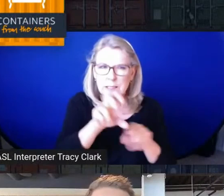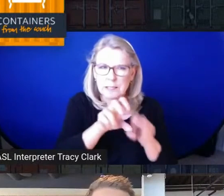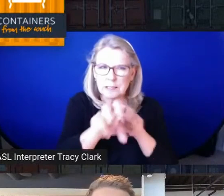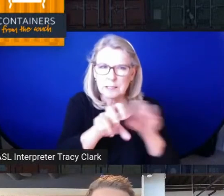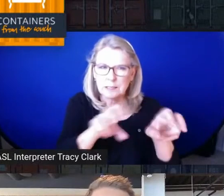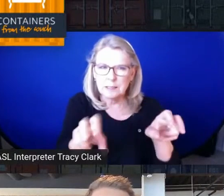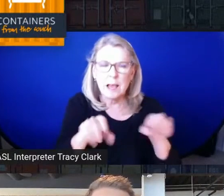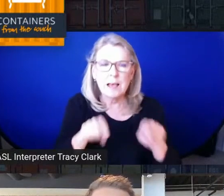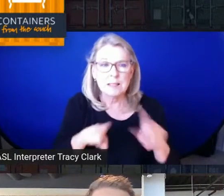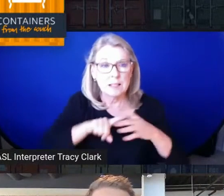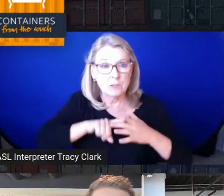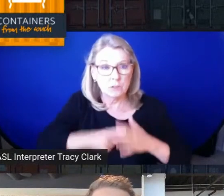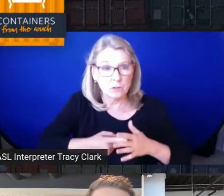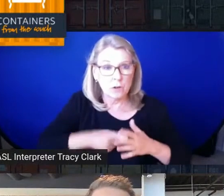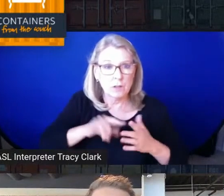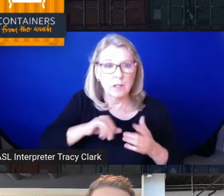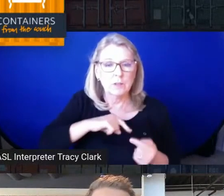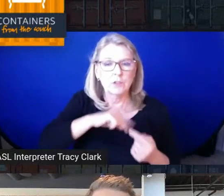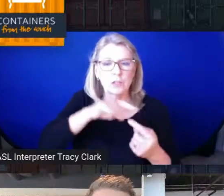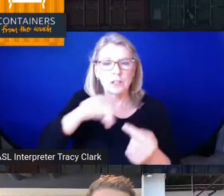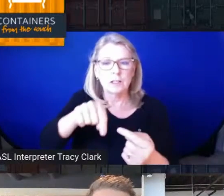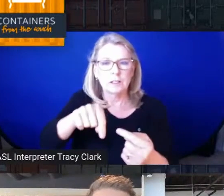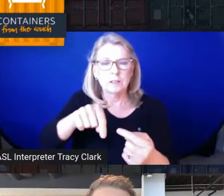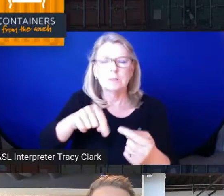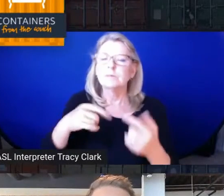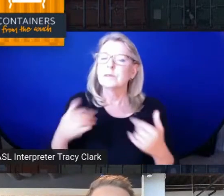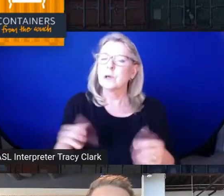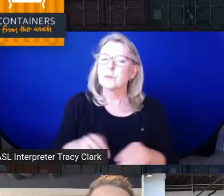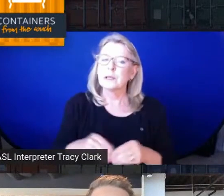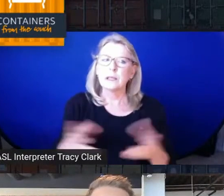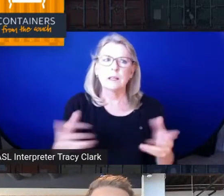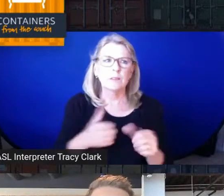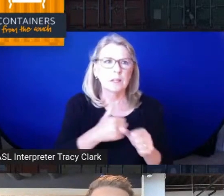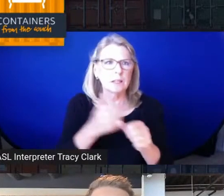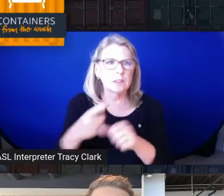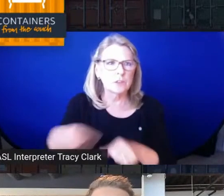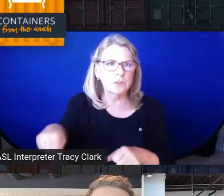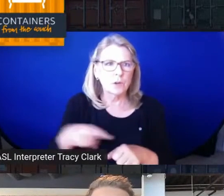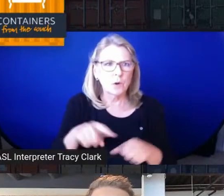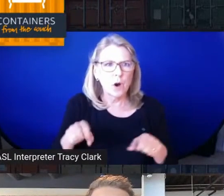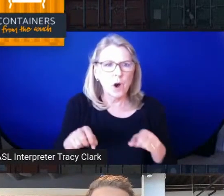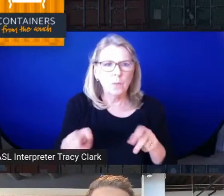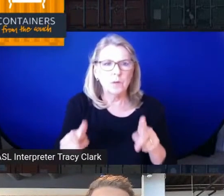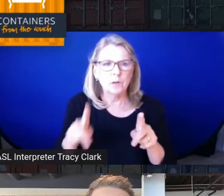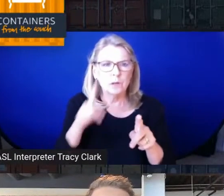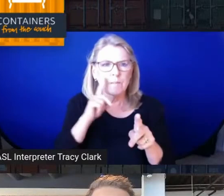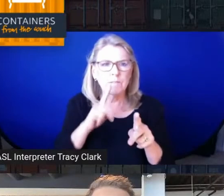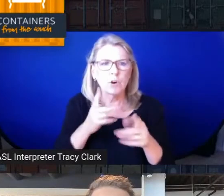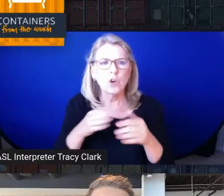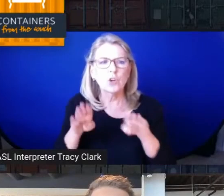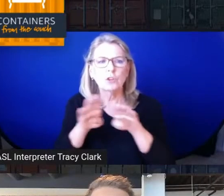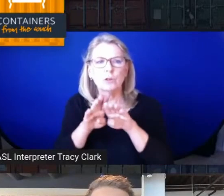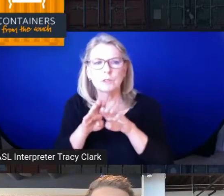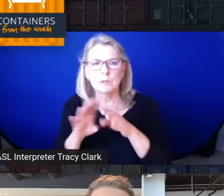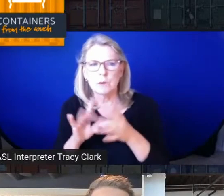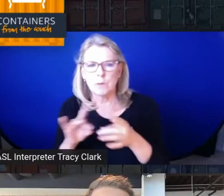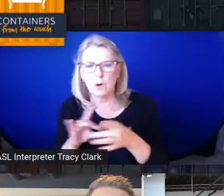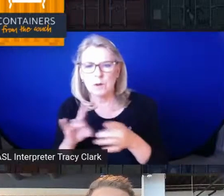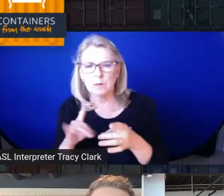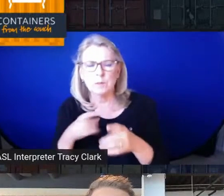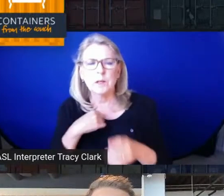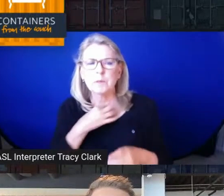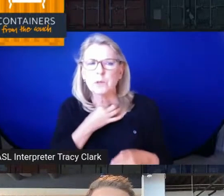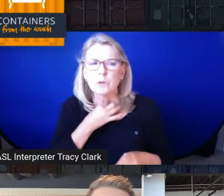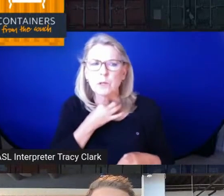to give each one of you an opportunity to give a closing remark, but I'm curious, you know, what are you going to be up to